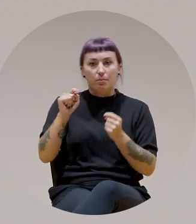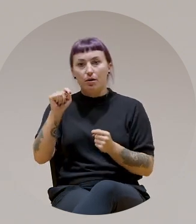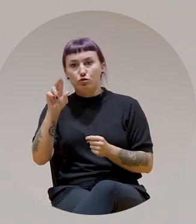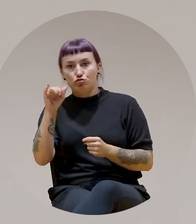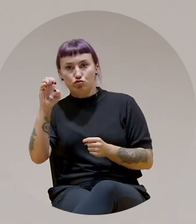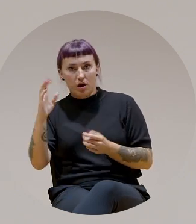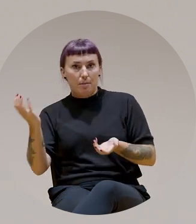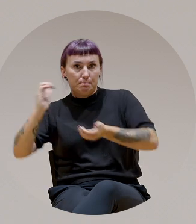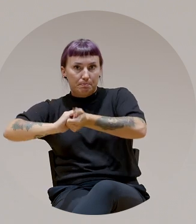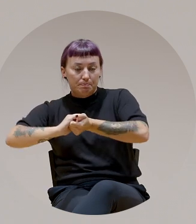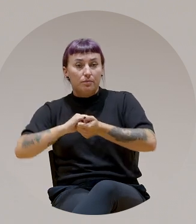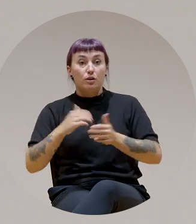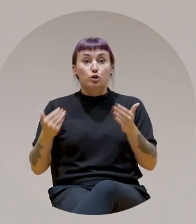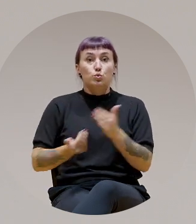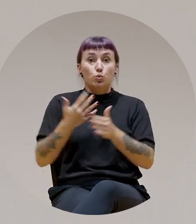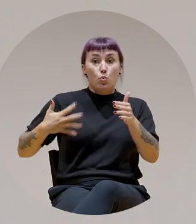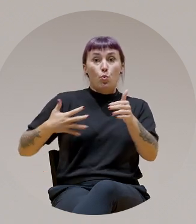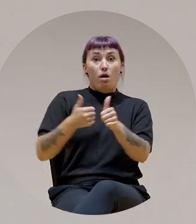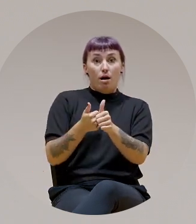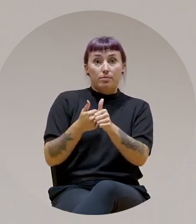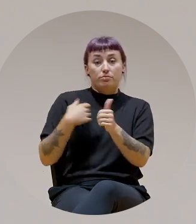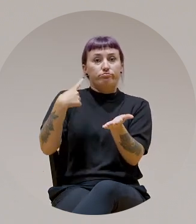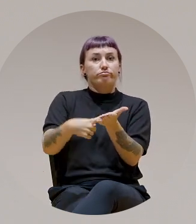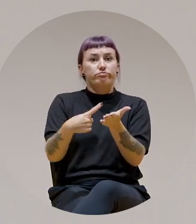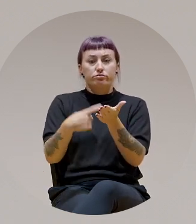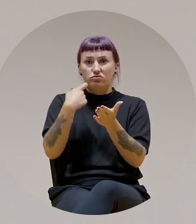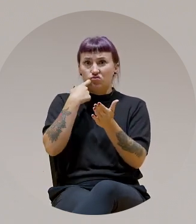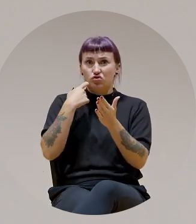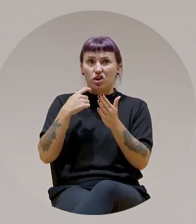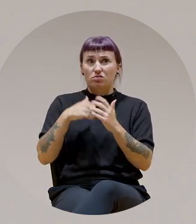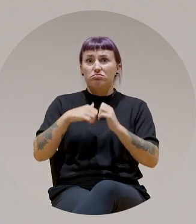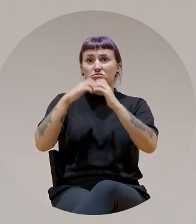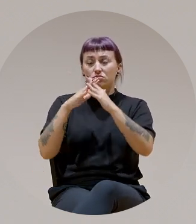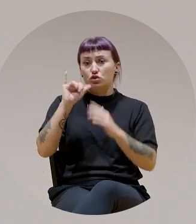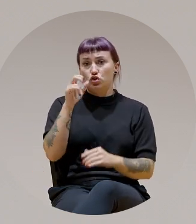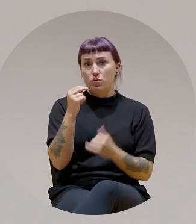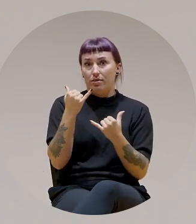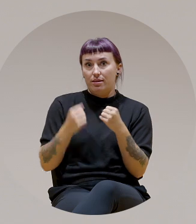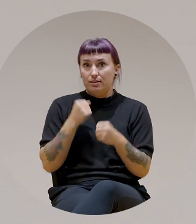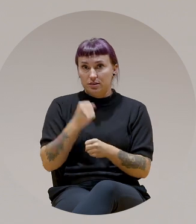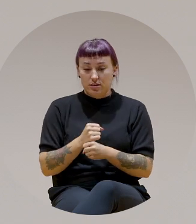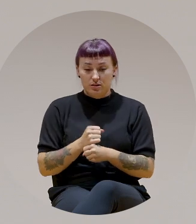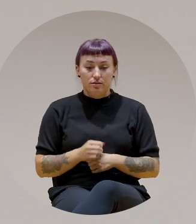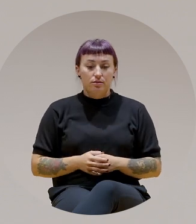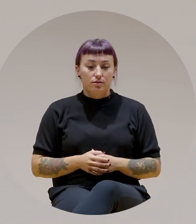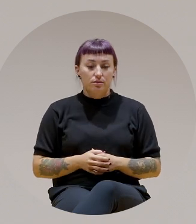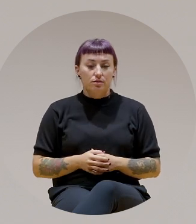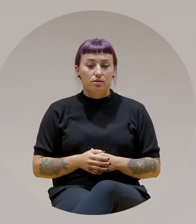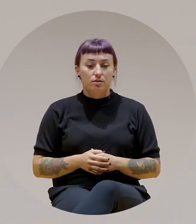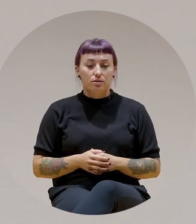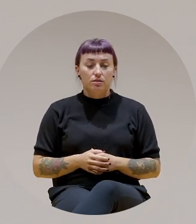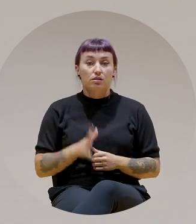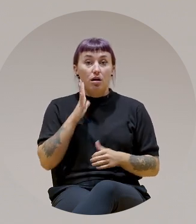tribe. These new updates that we're talking about just went into effect in January of this year, and